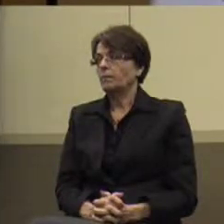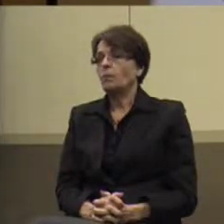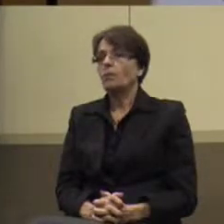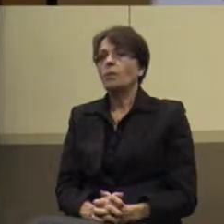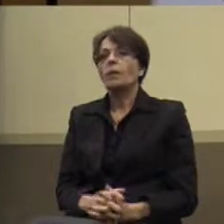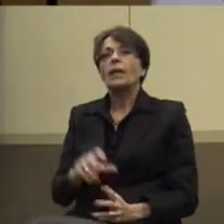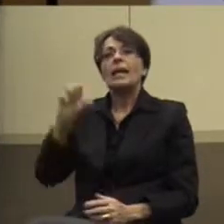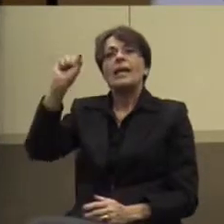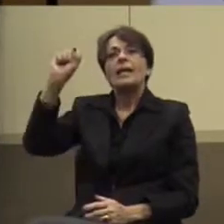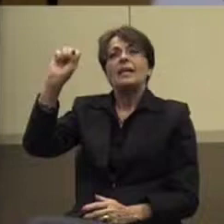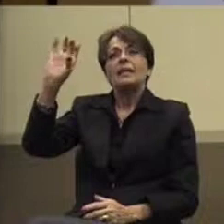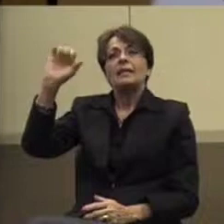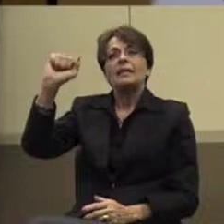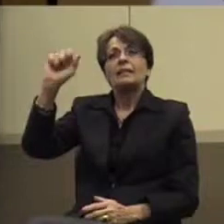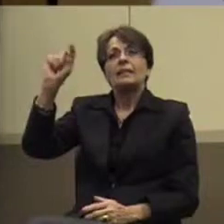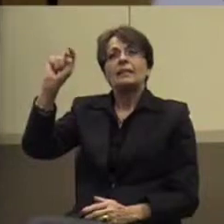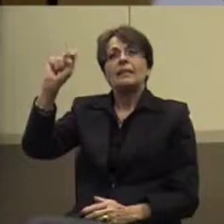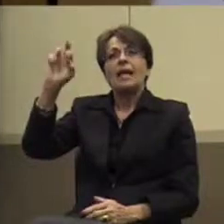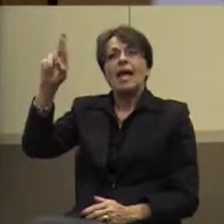Scatter plot.